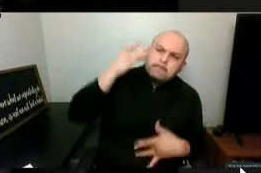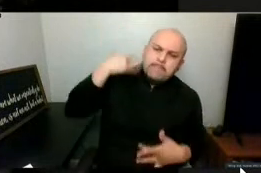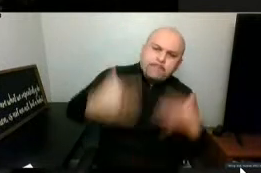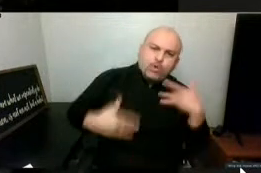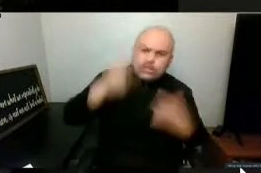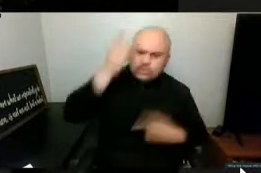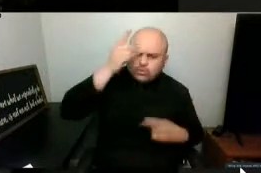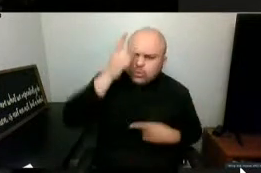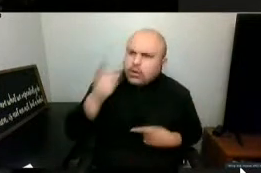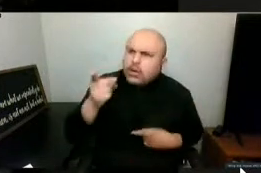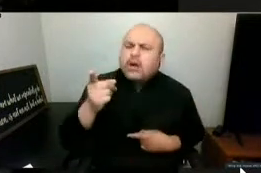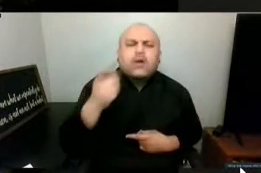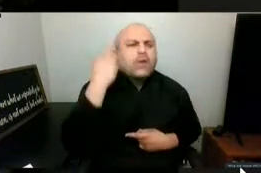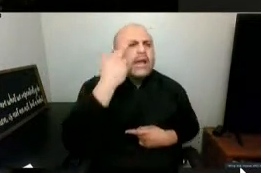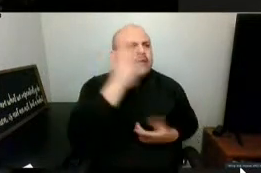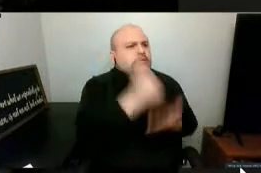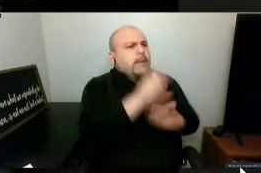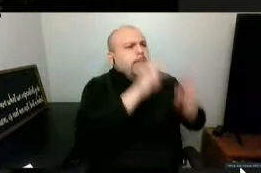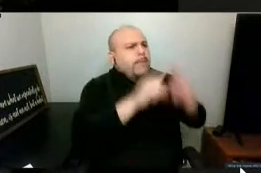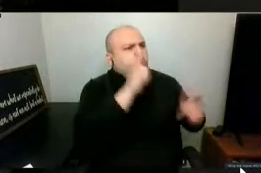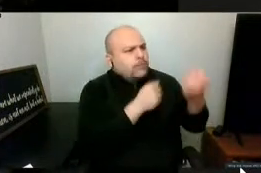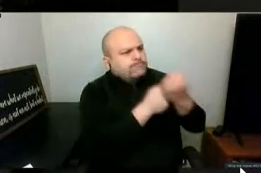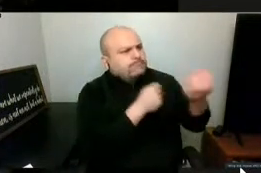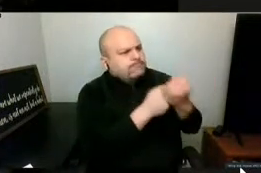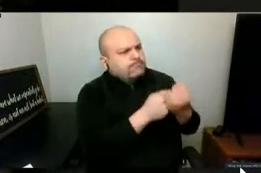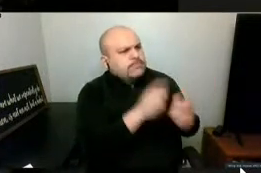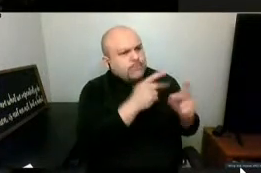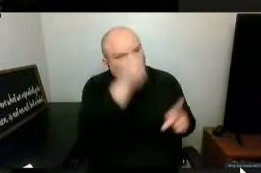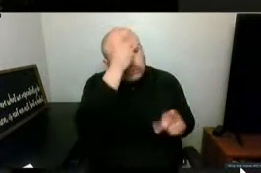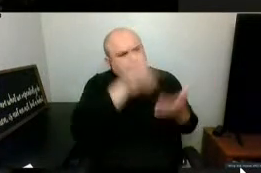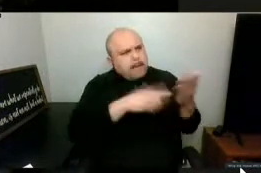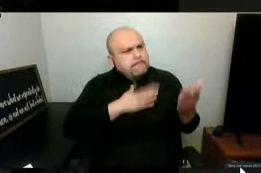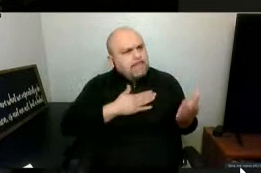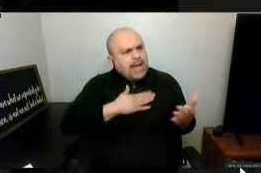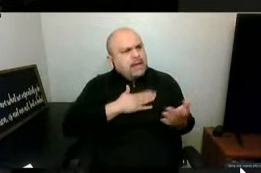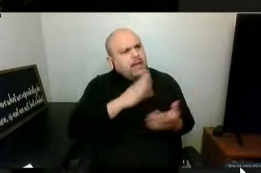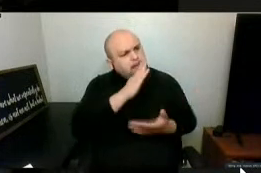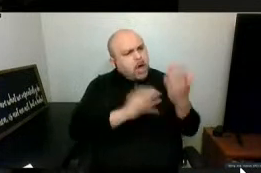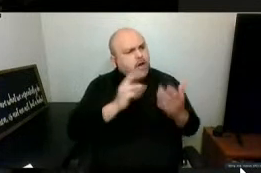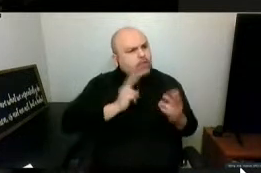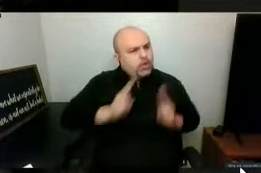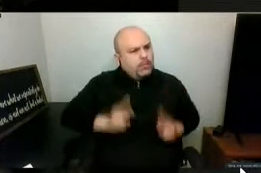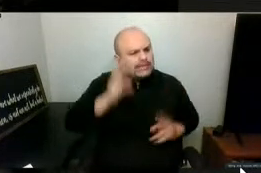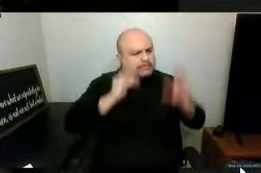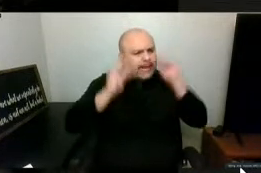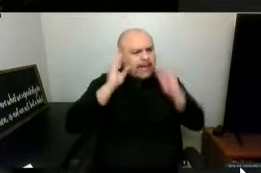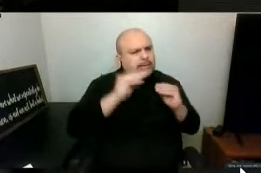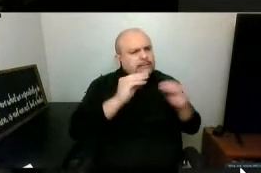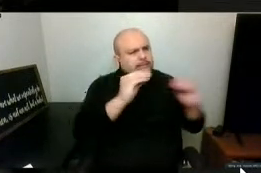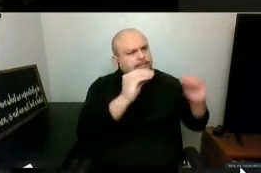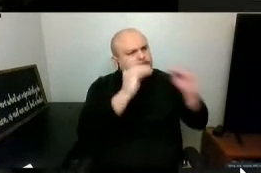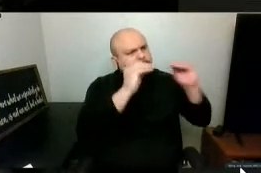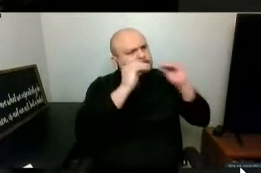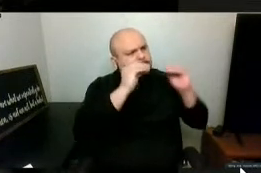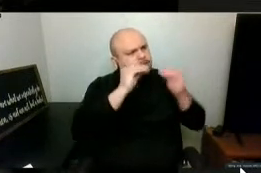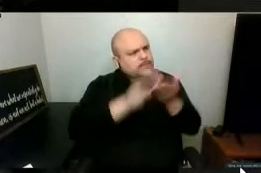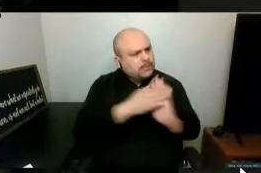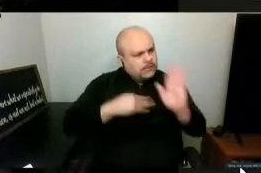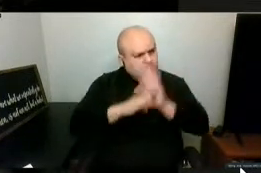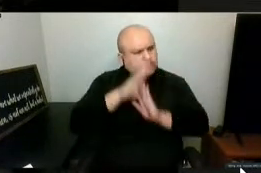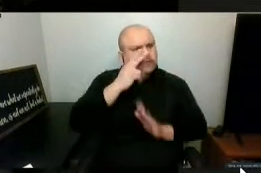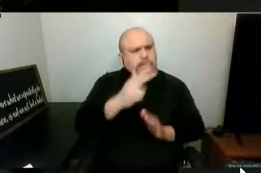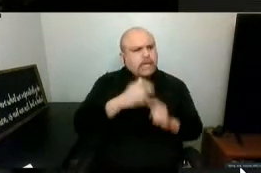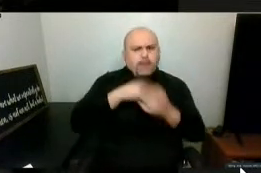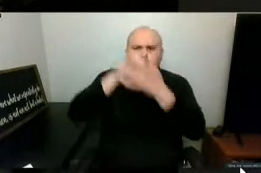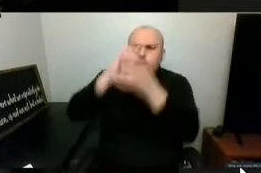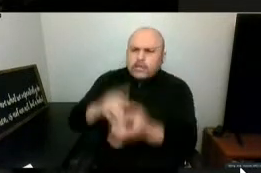encouraged me to think of my condition as a natural part of the human experience and to see myself as connected to a much broader